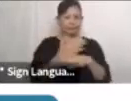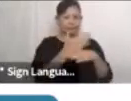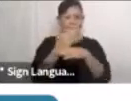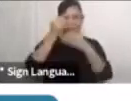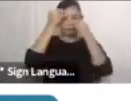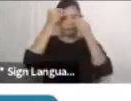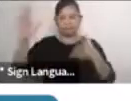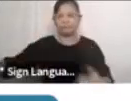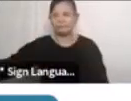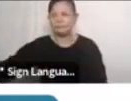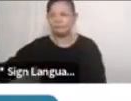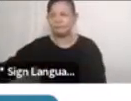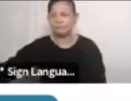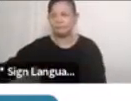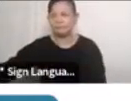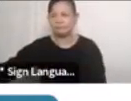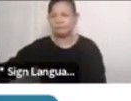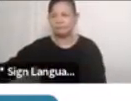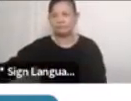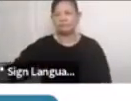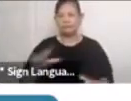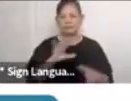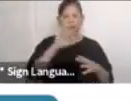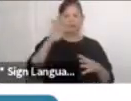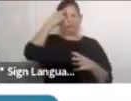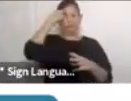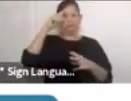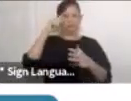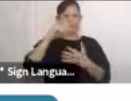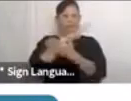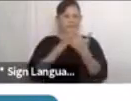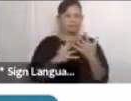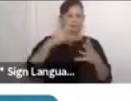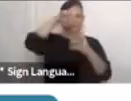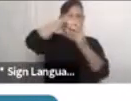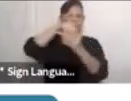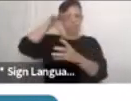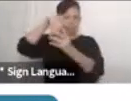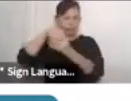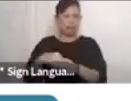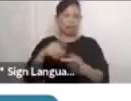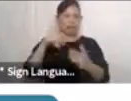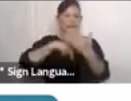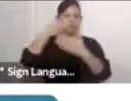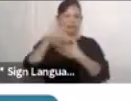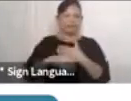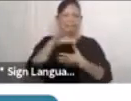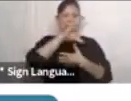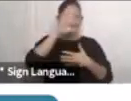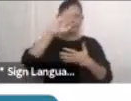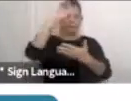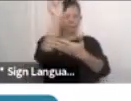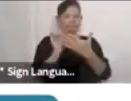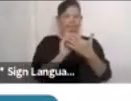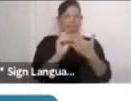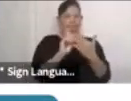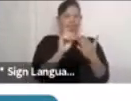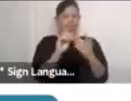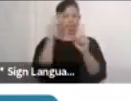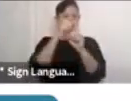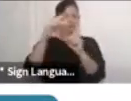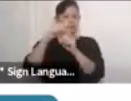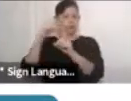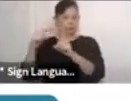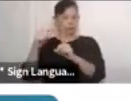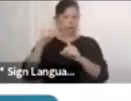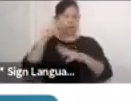as someone who was part of a program or in terms of designing a sign language glossary and working with people with hearing disabilities. So